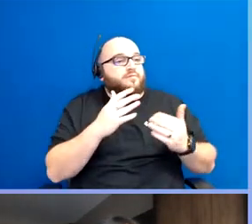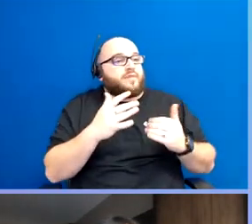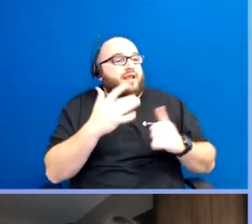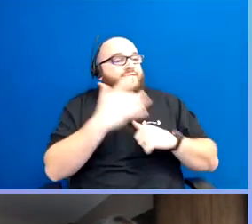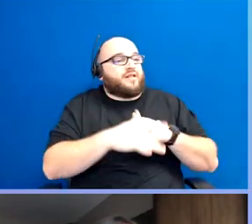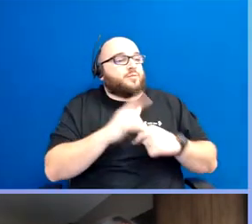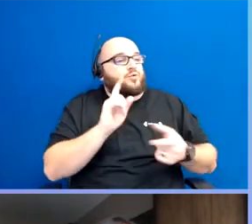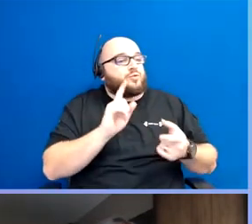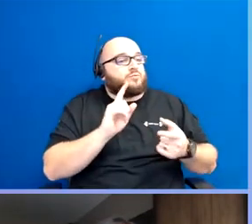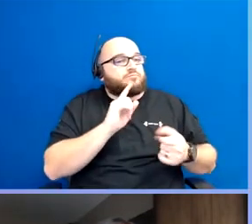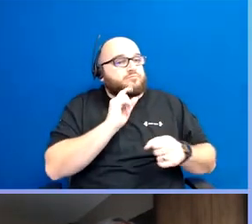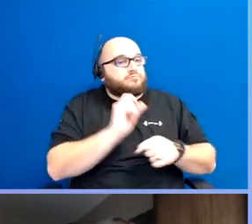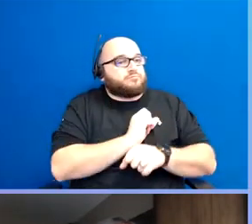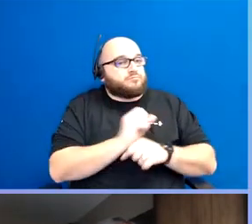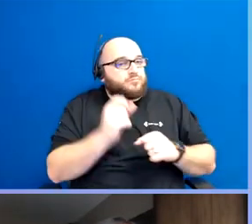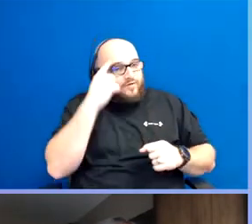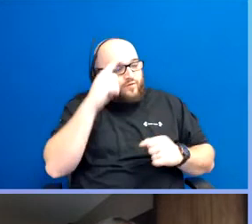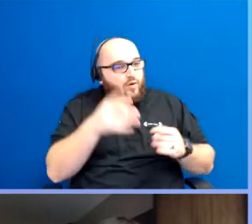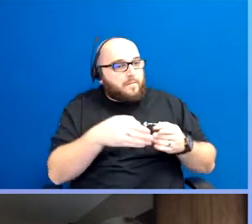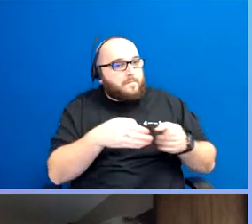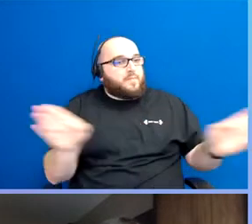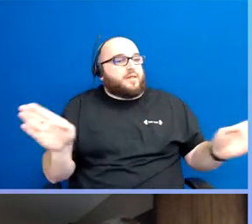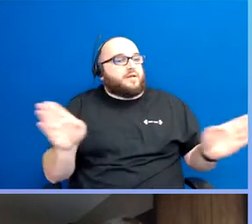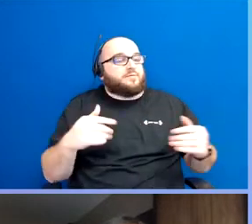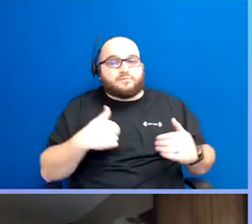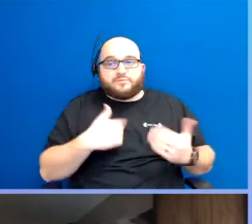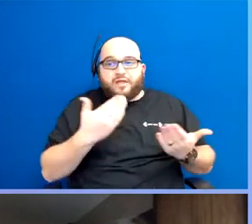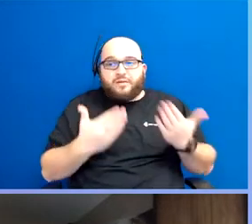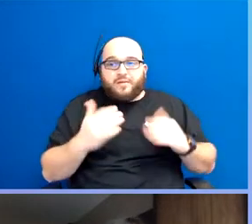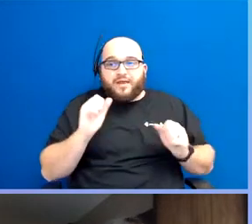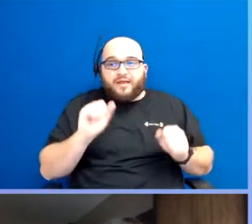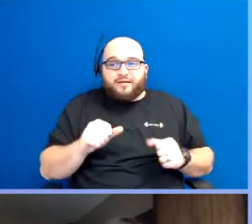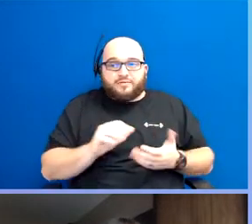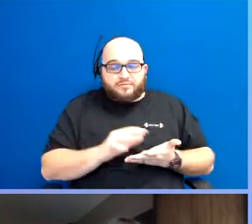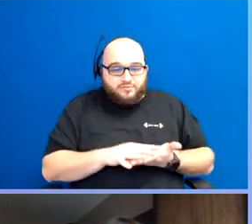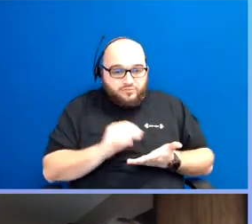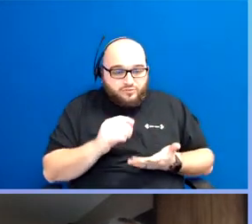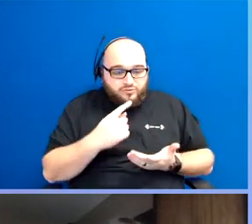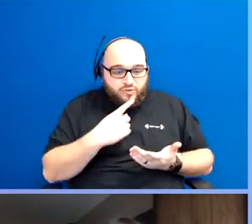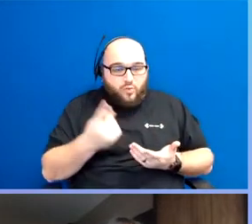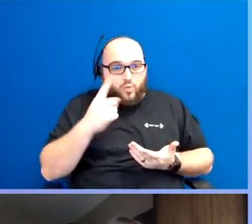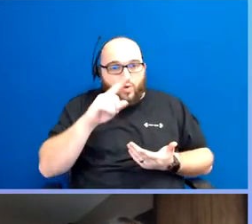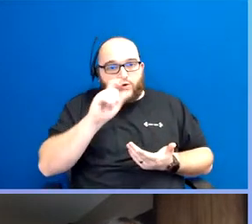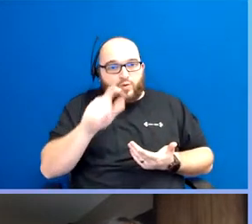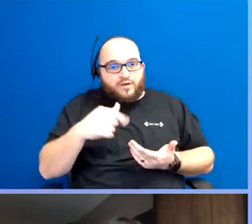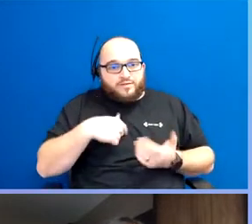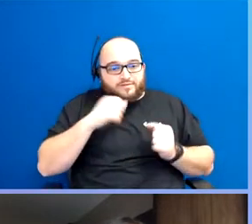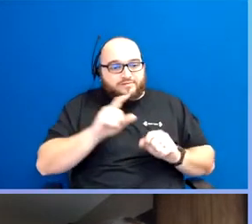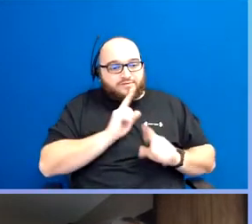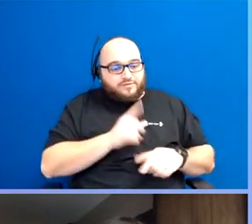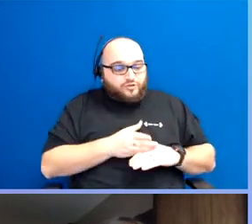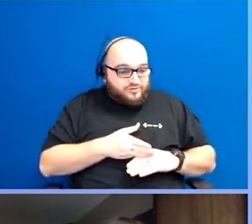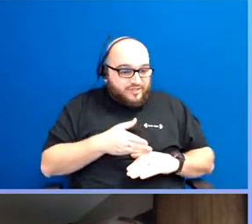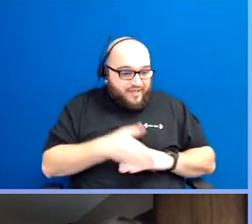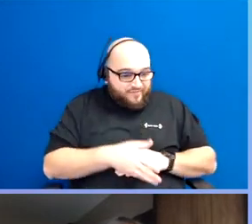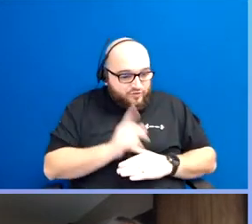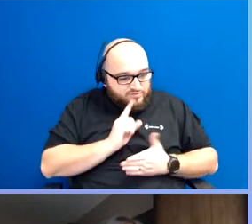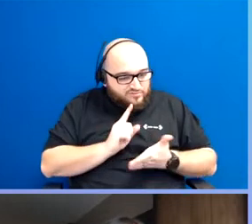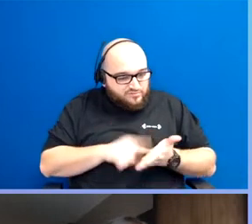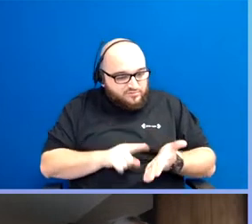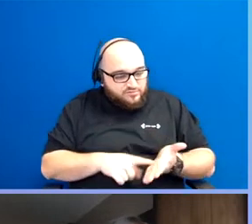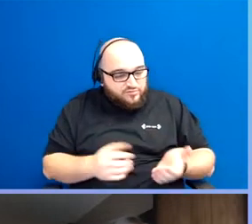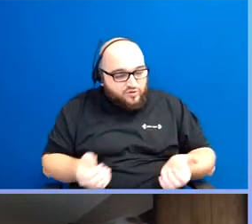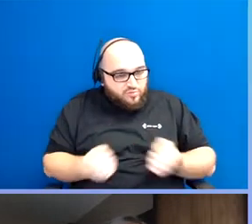available. I can maybe take this away as one of the questions that I can answer after and research a bit more in